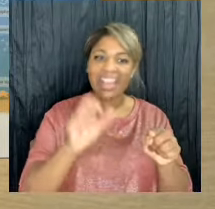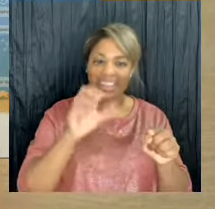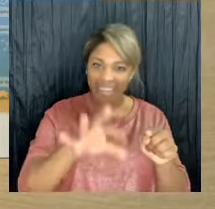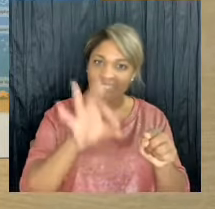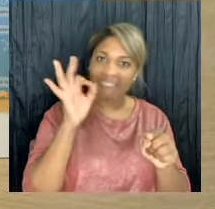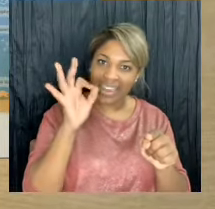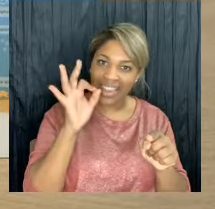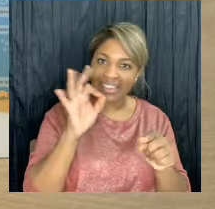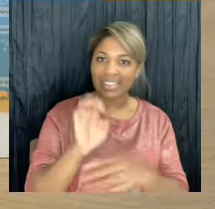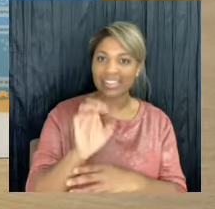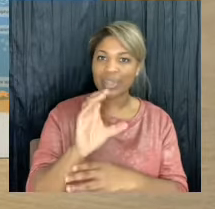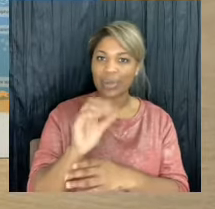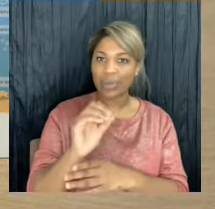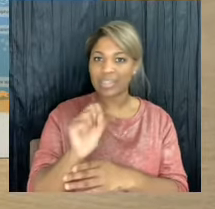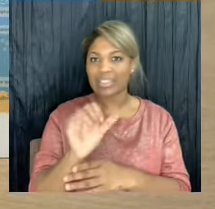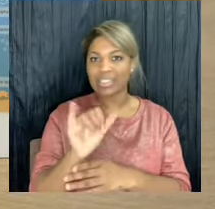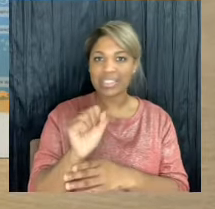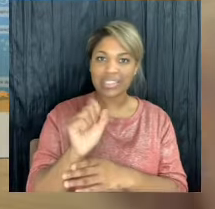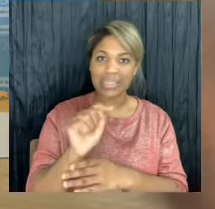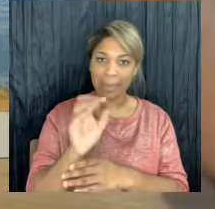find ecosystems.